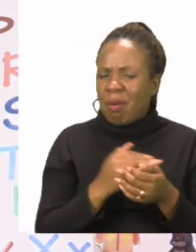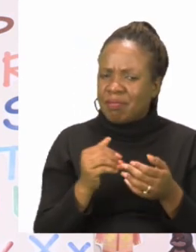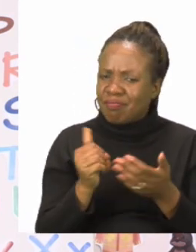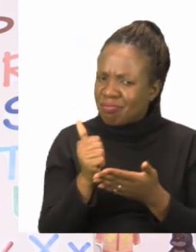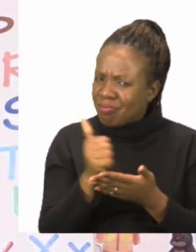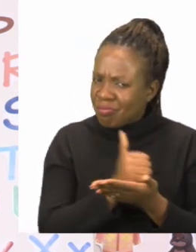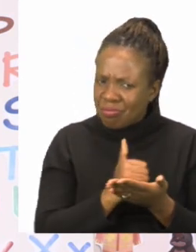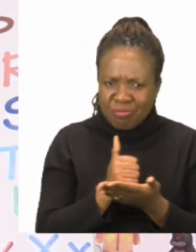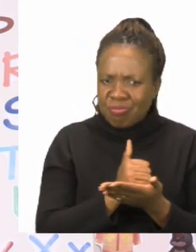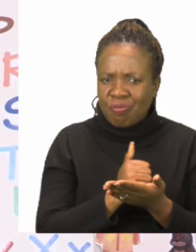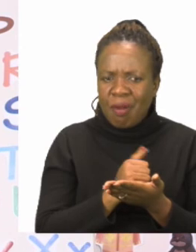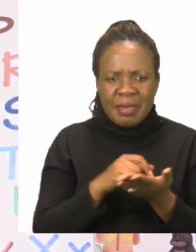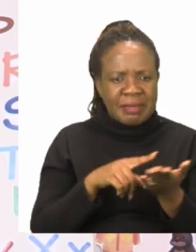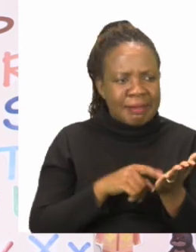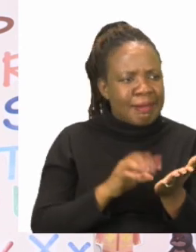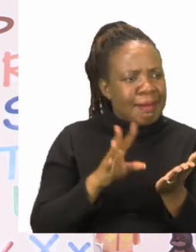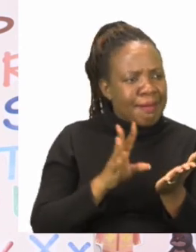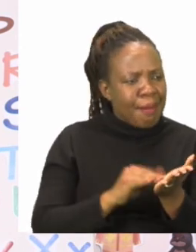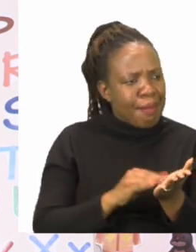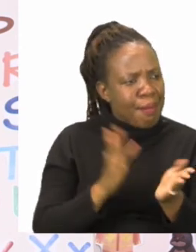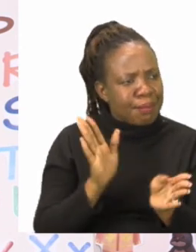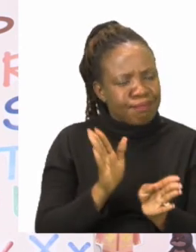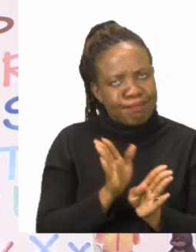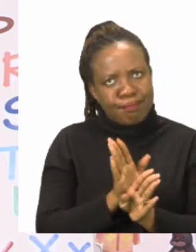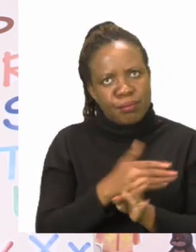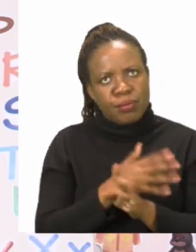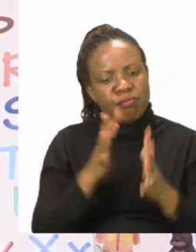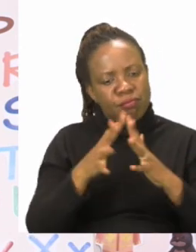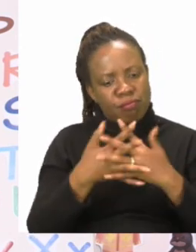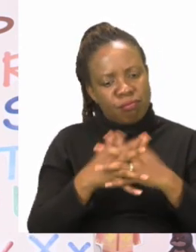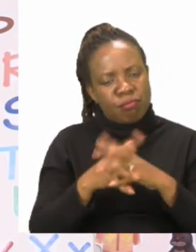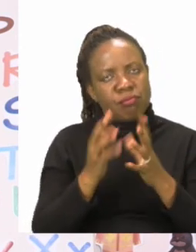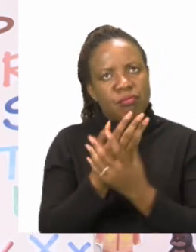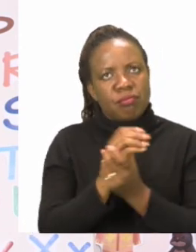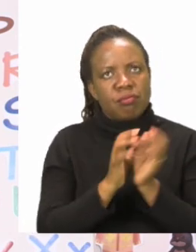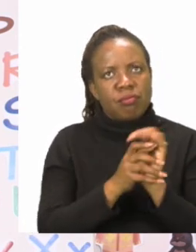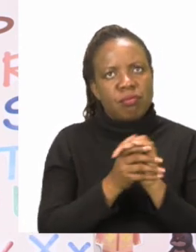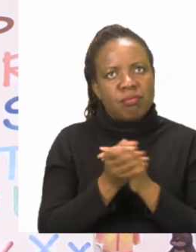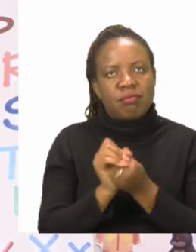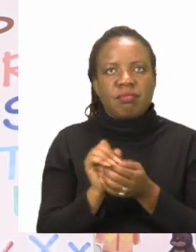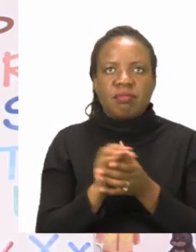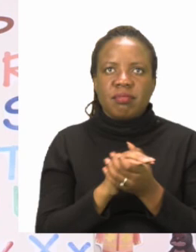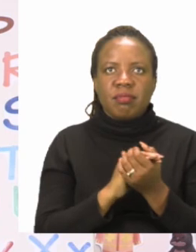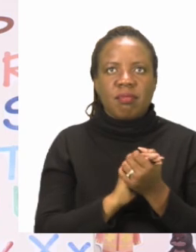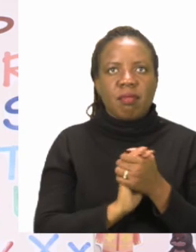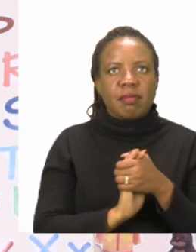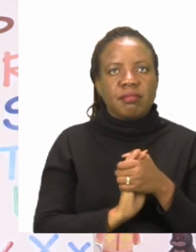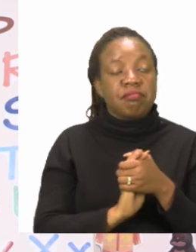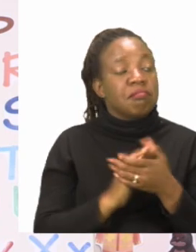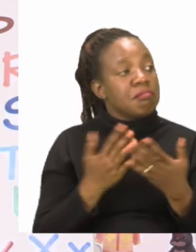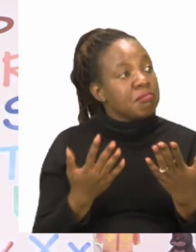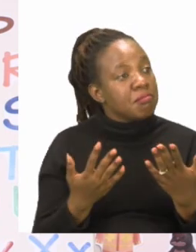that you rub it into your hands and between your fingers. Now everyone, before